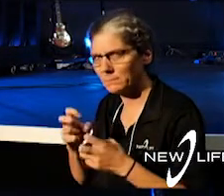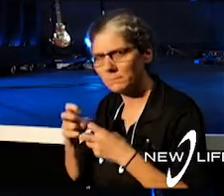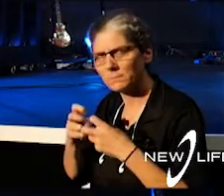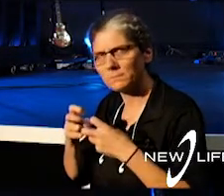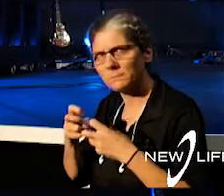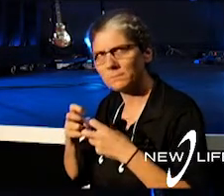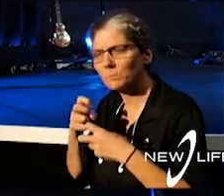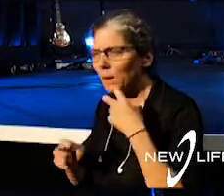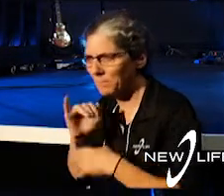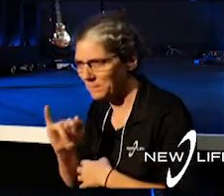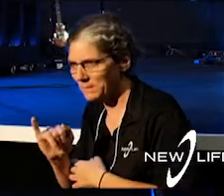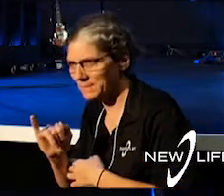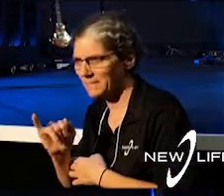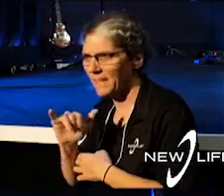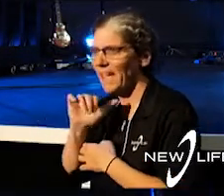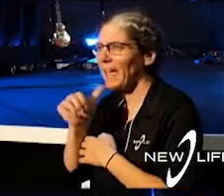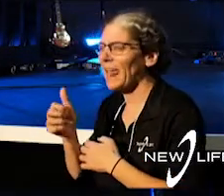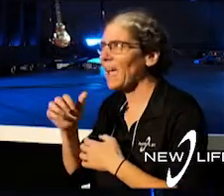beautiful turn.